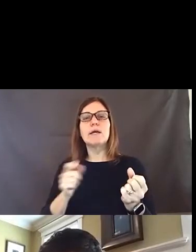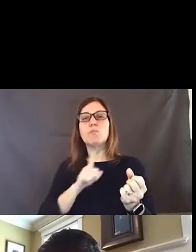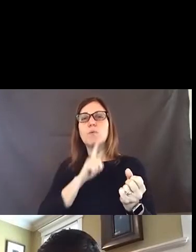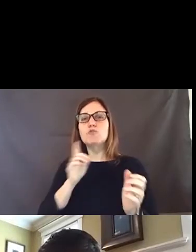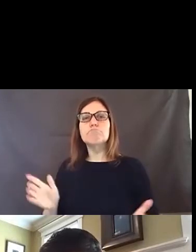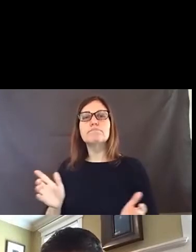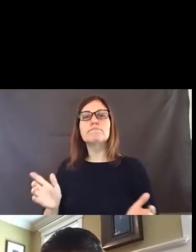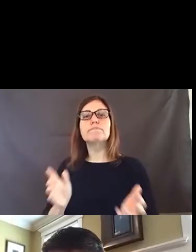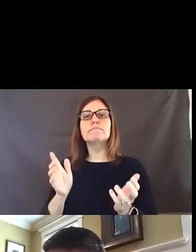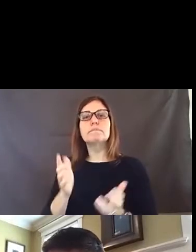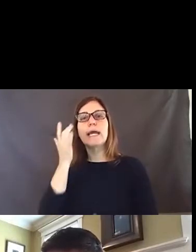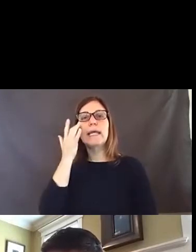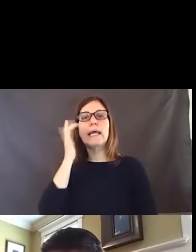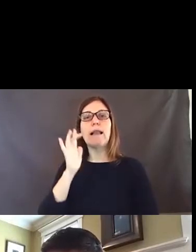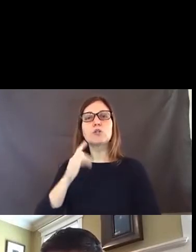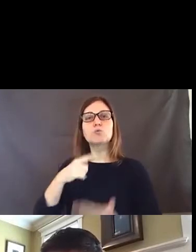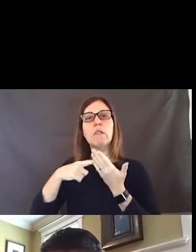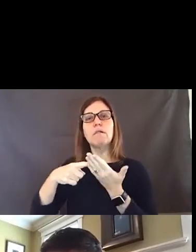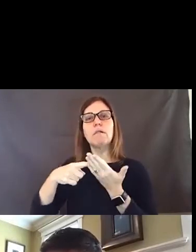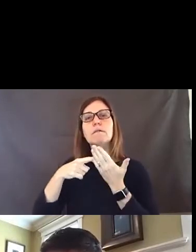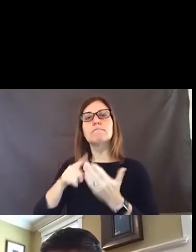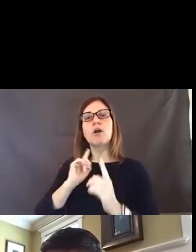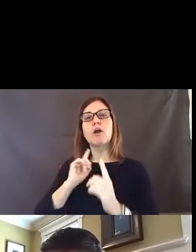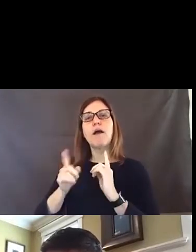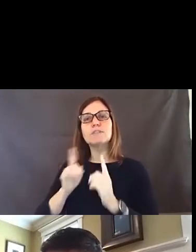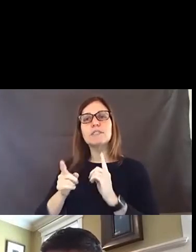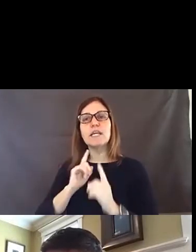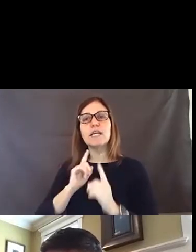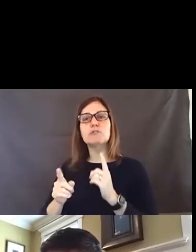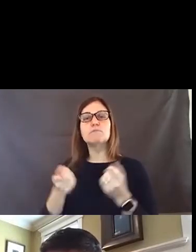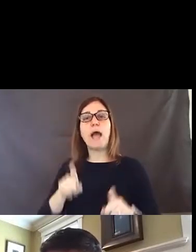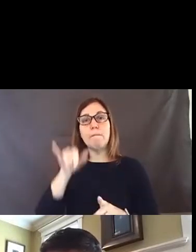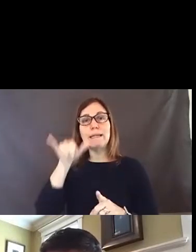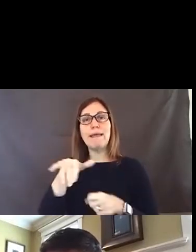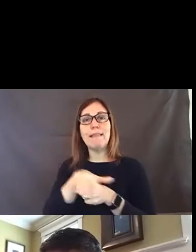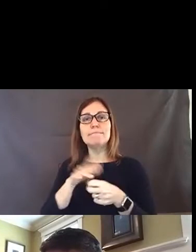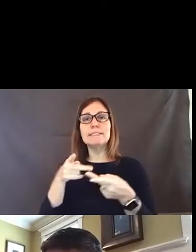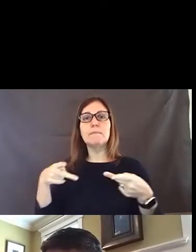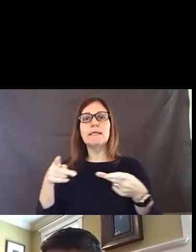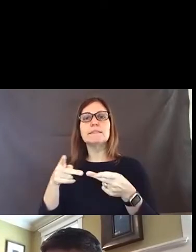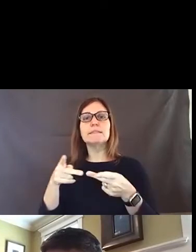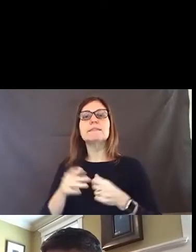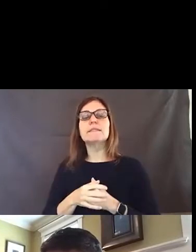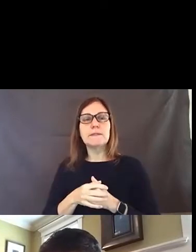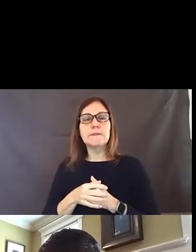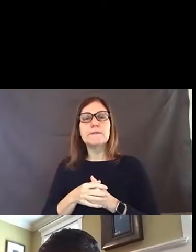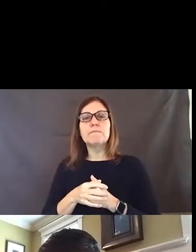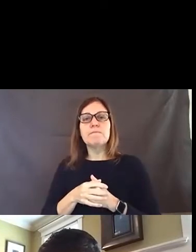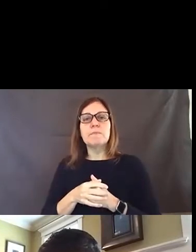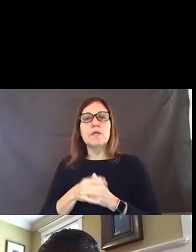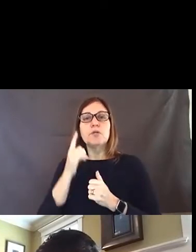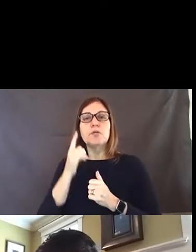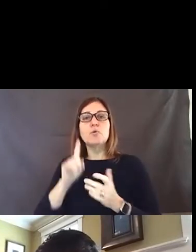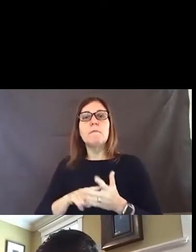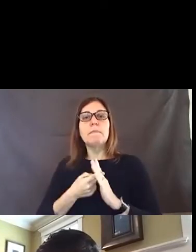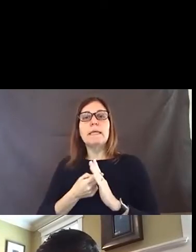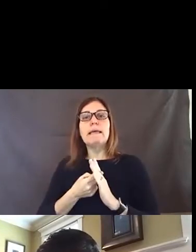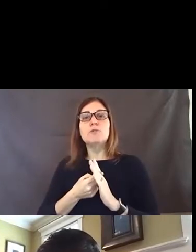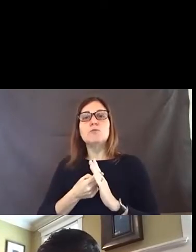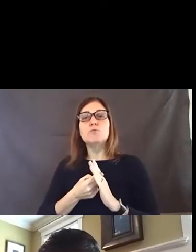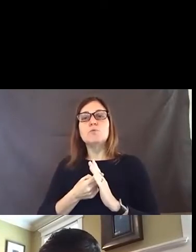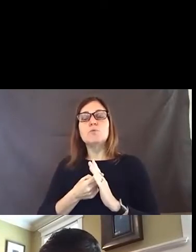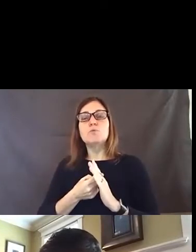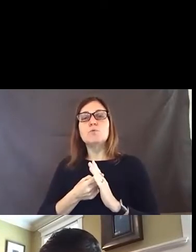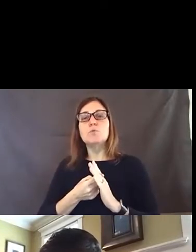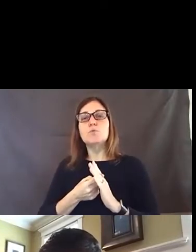conversation can be had in that space, to begin to deal with the ills